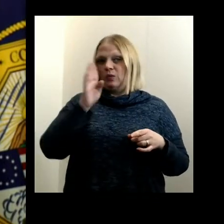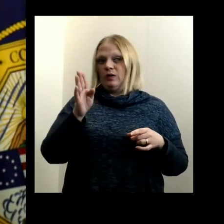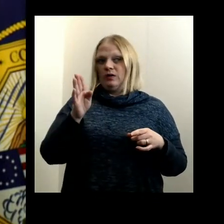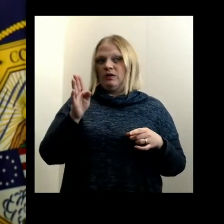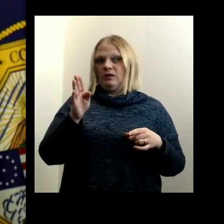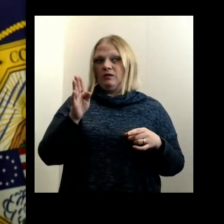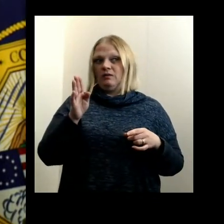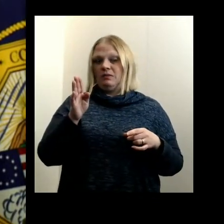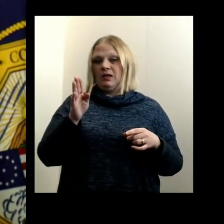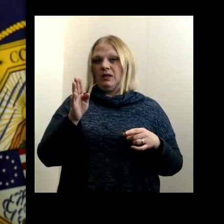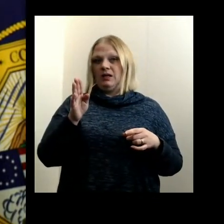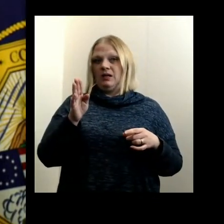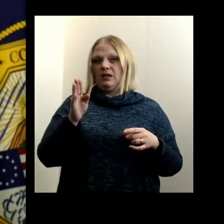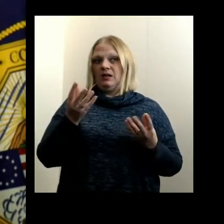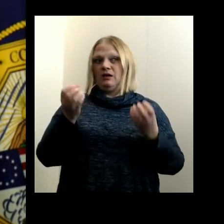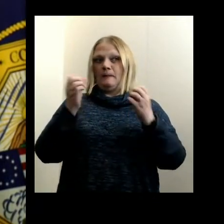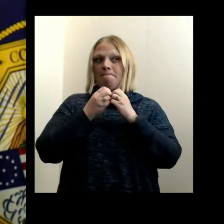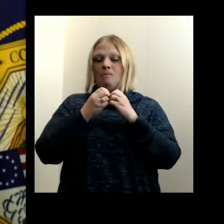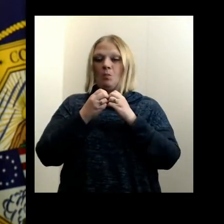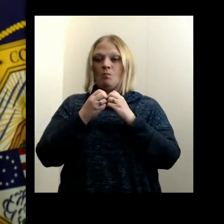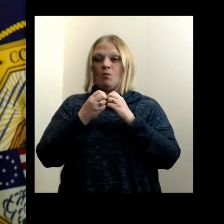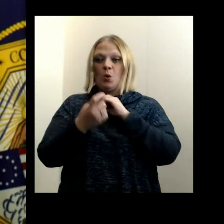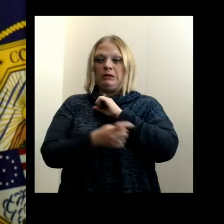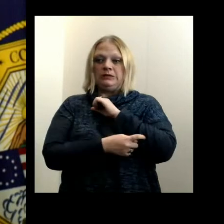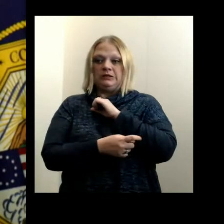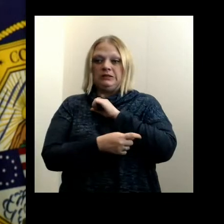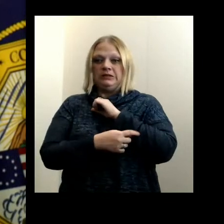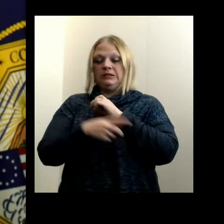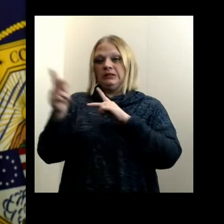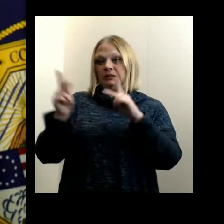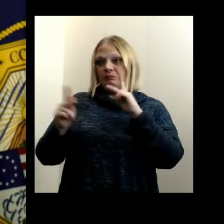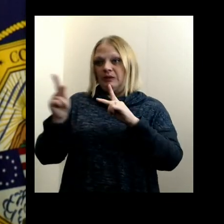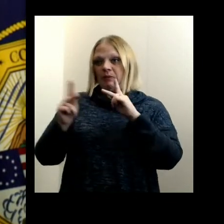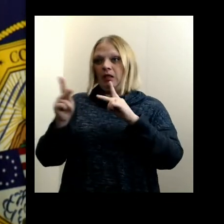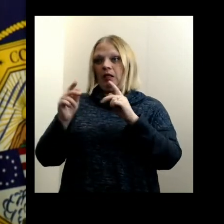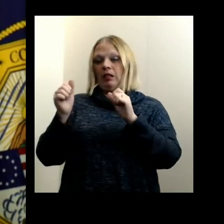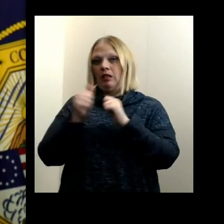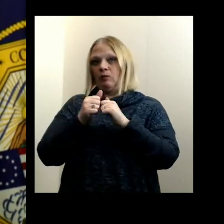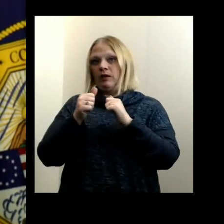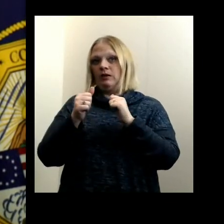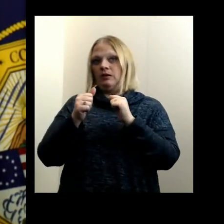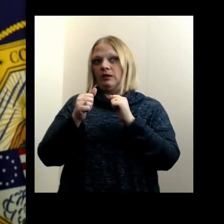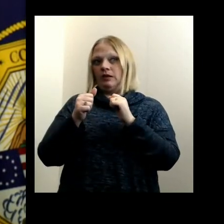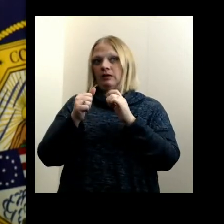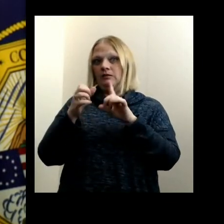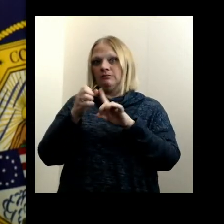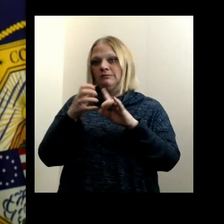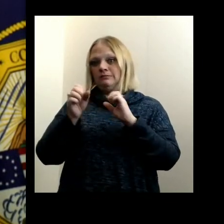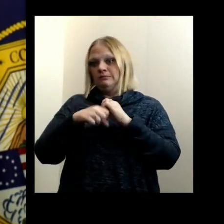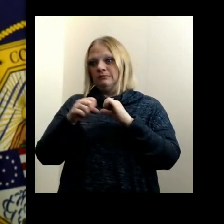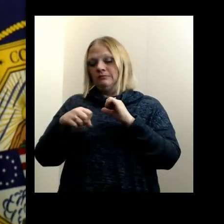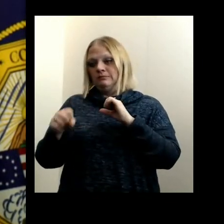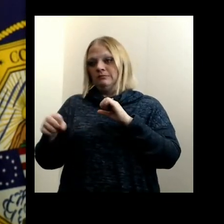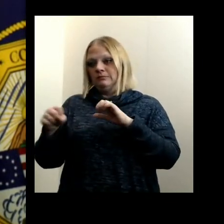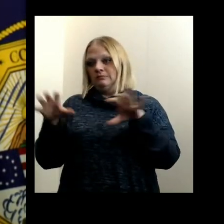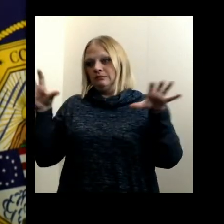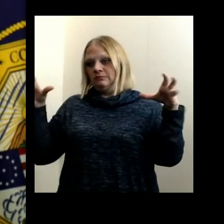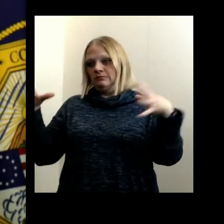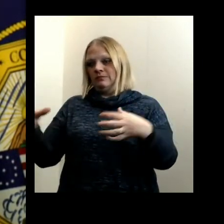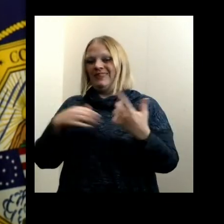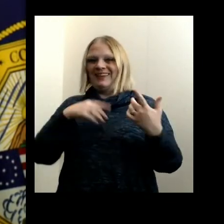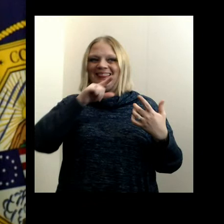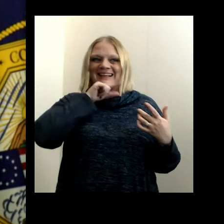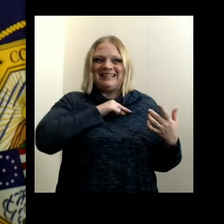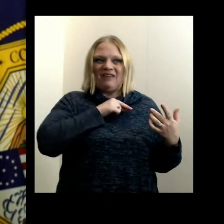temptation for families to gather with other extended family members and friends, and there might have been during Thanksgiving. When Thanksgiving, you're talking about at